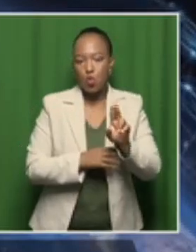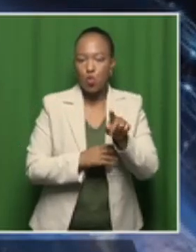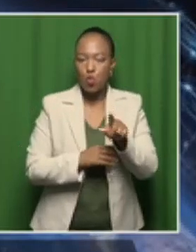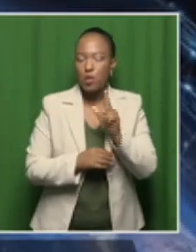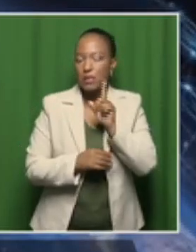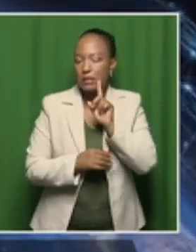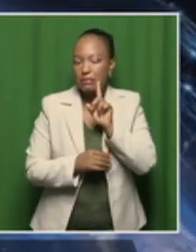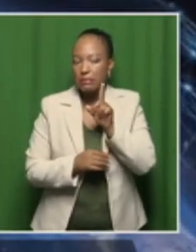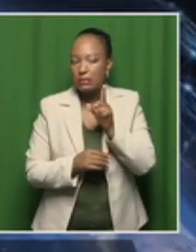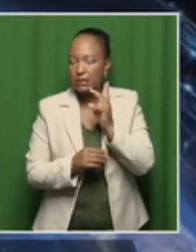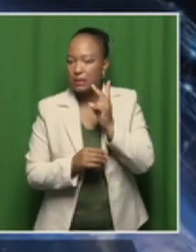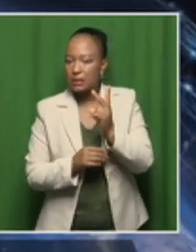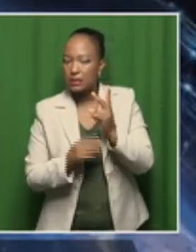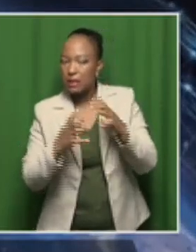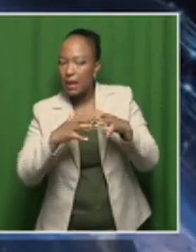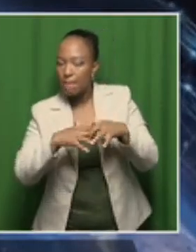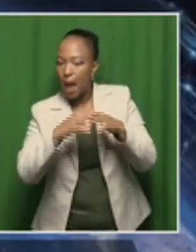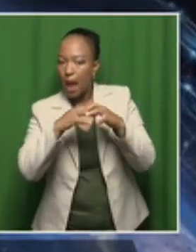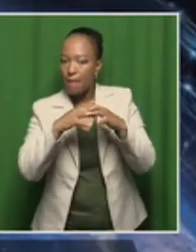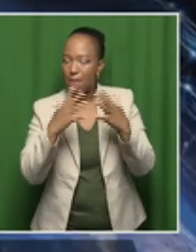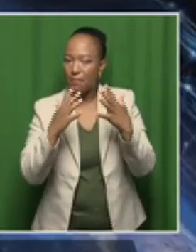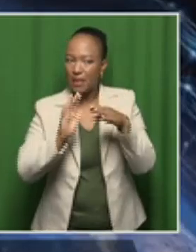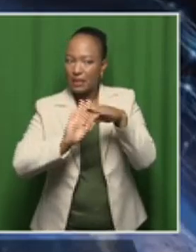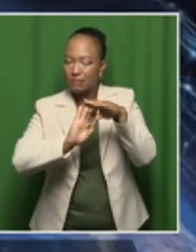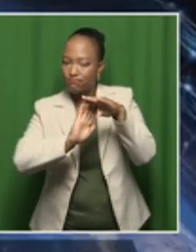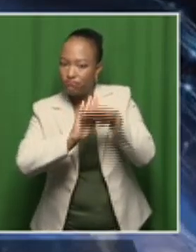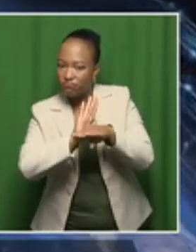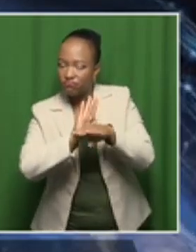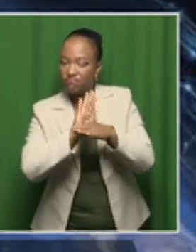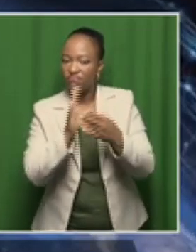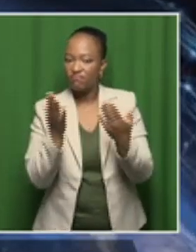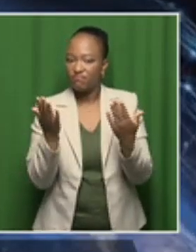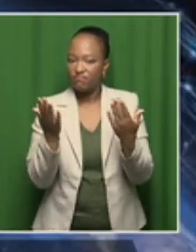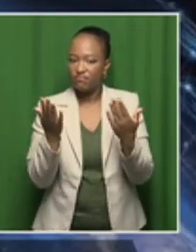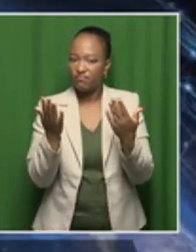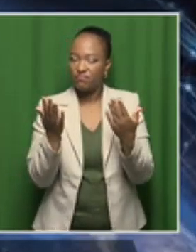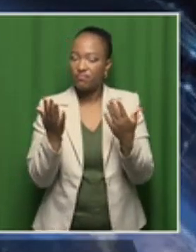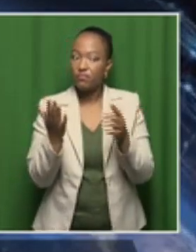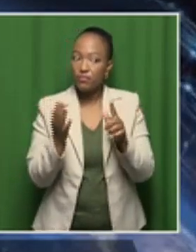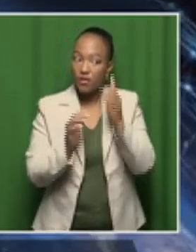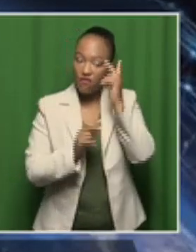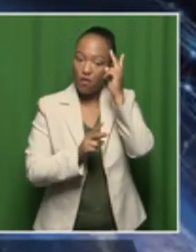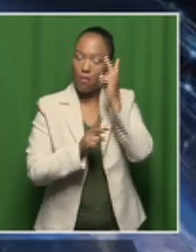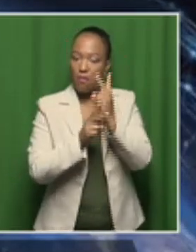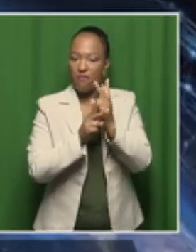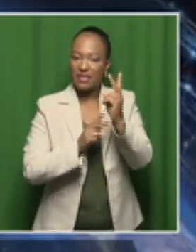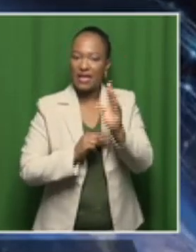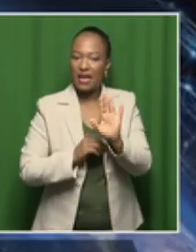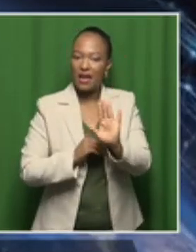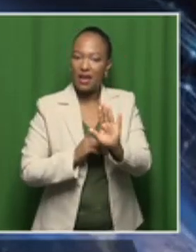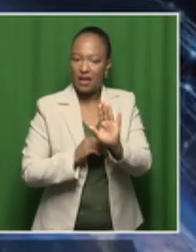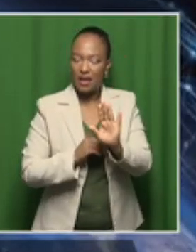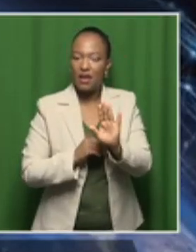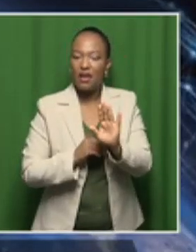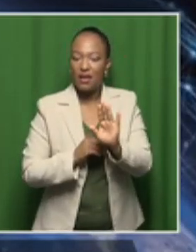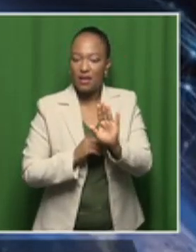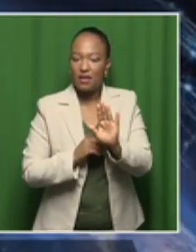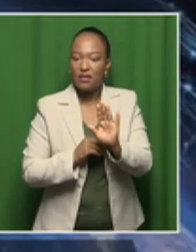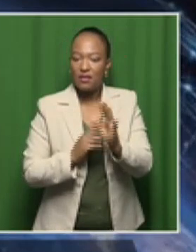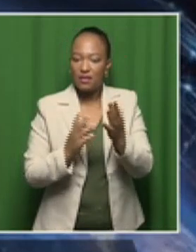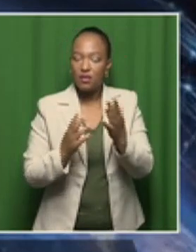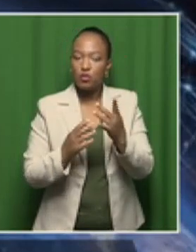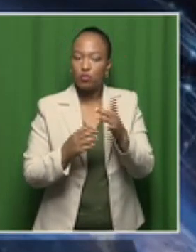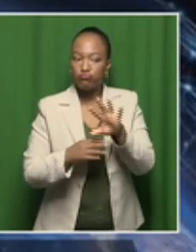up with a list of professionals that we could have on